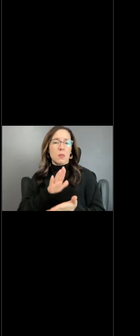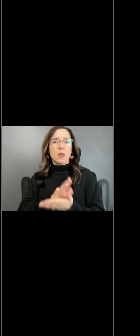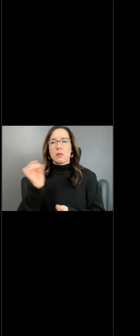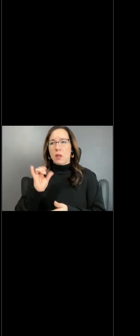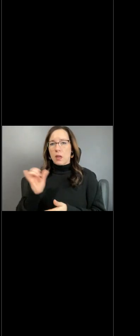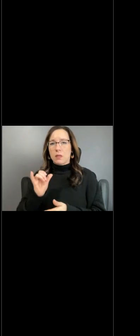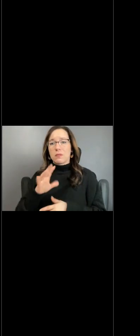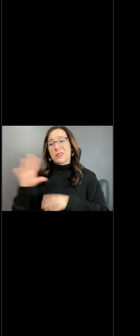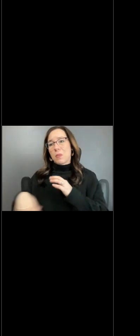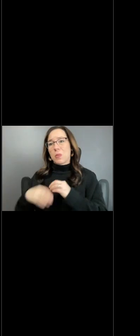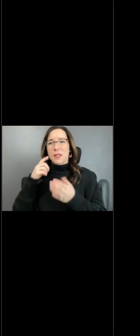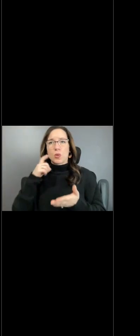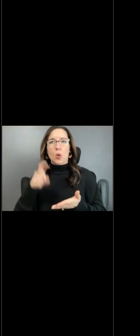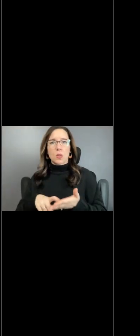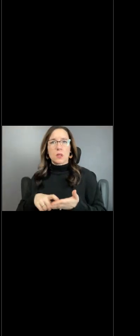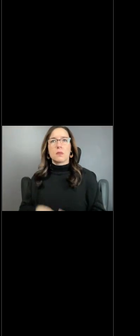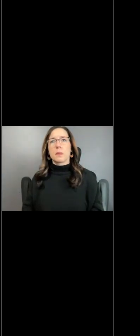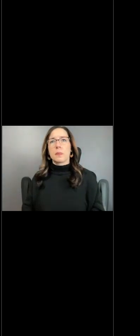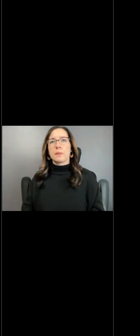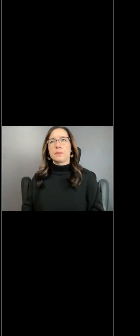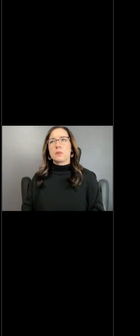supplemental notice.